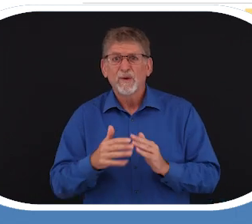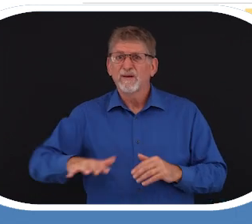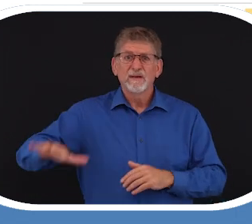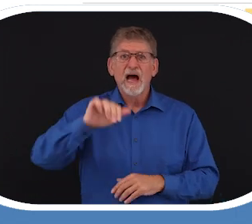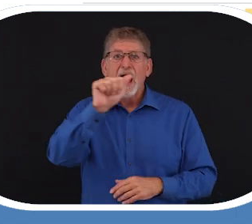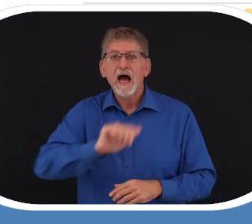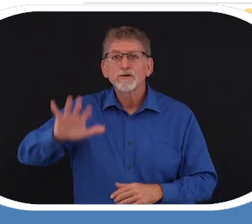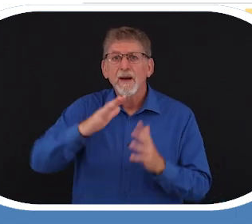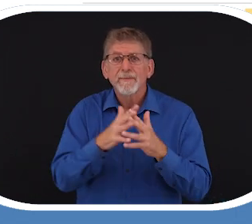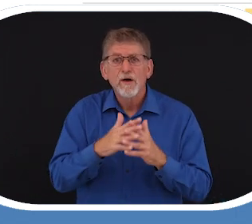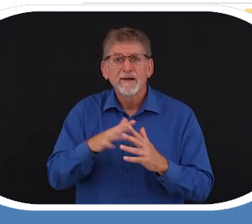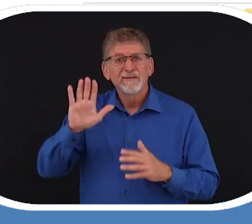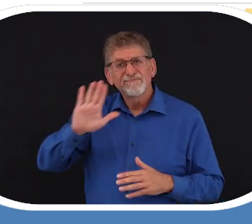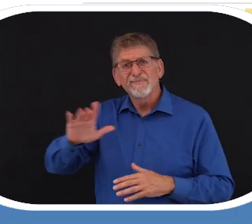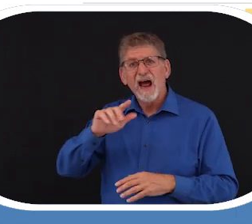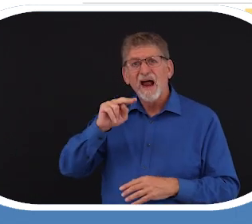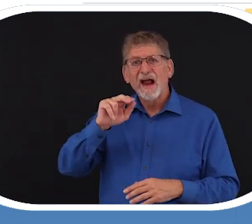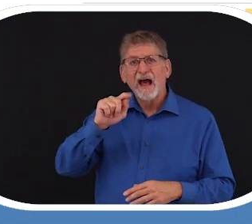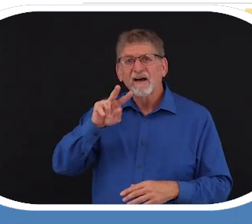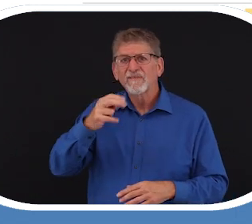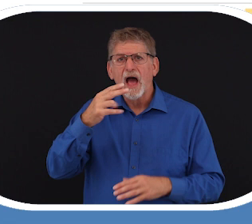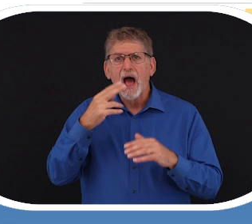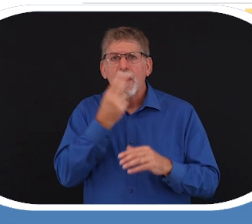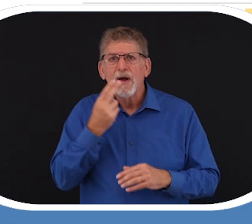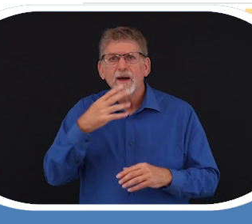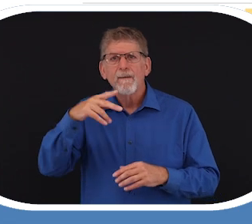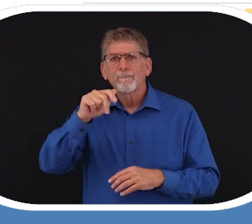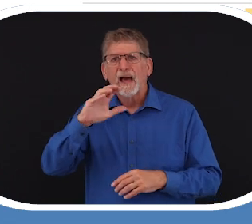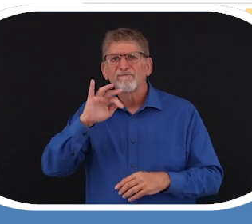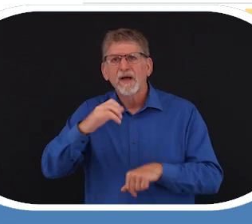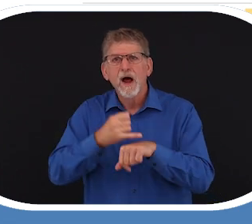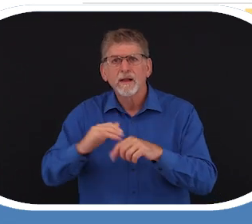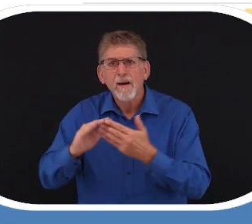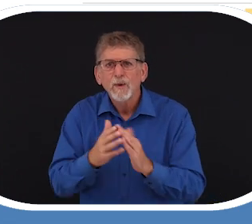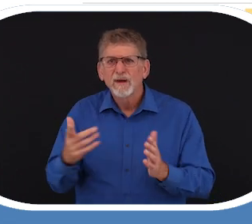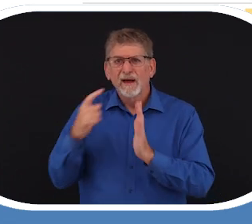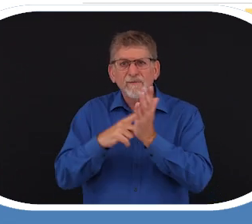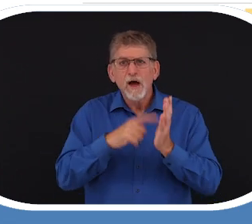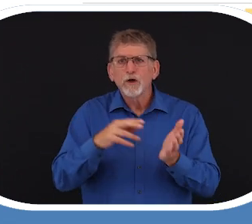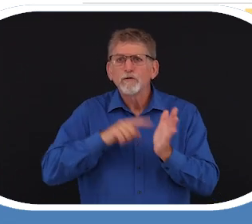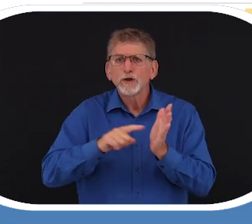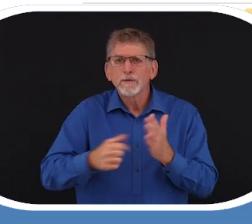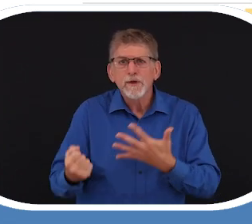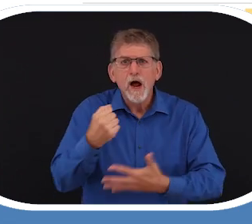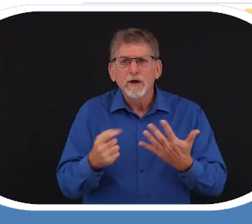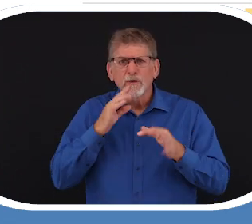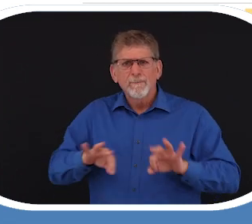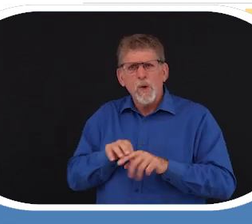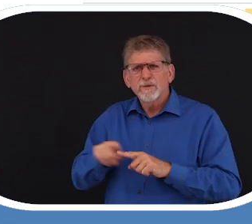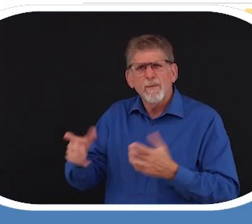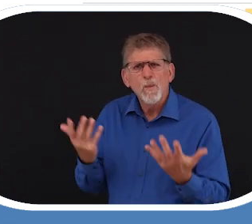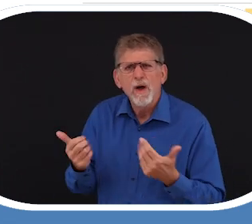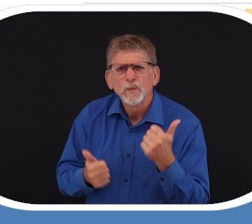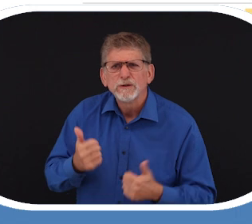from the Asian American, Native Hawaiian, and Pacific Island communities that are identifying research priorities that are important to them. And that is truly the heart